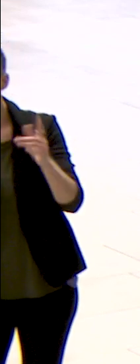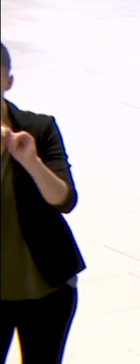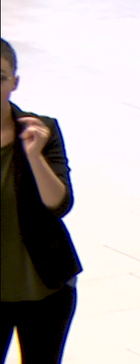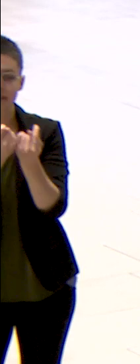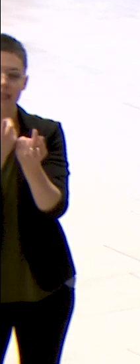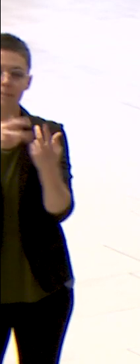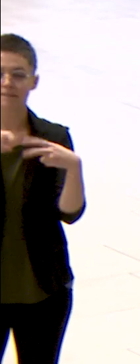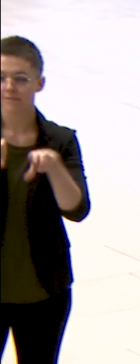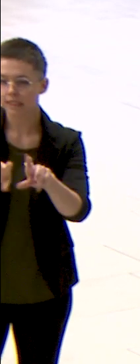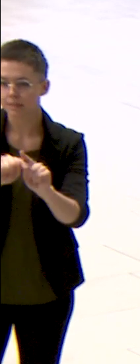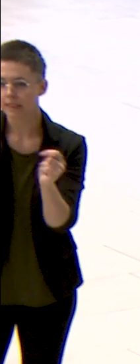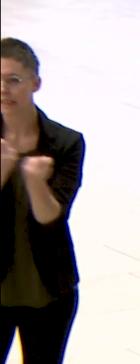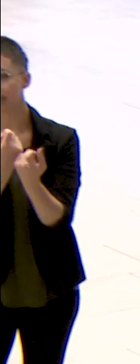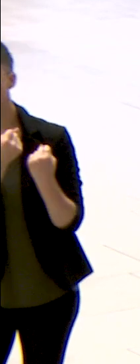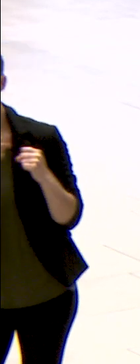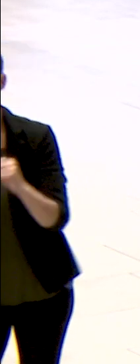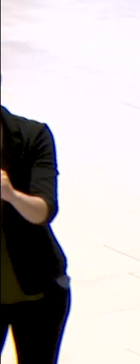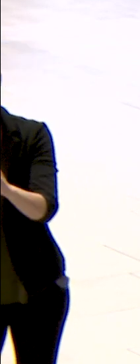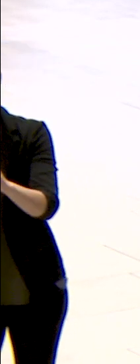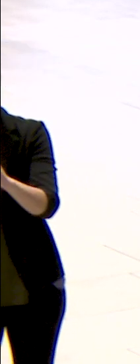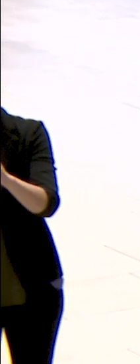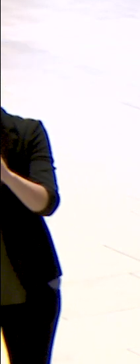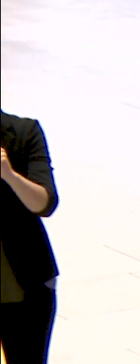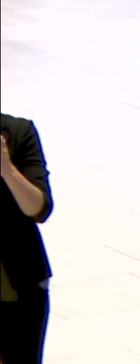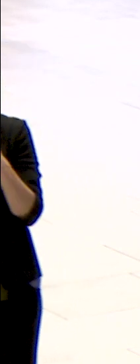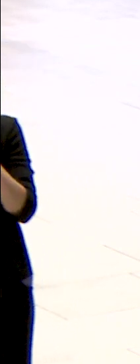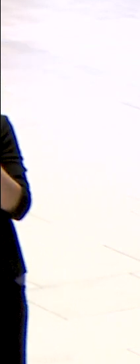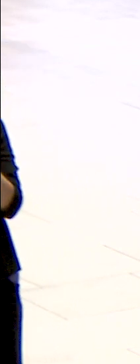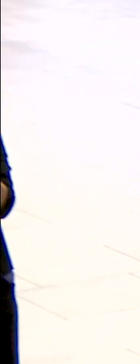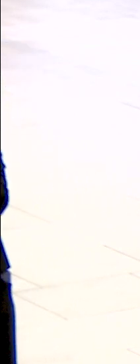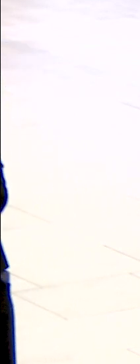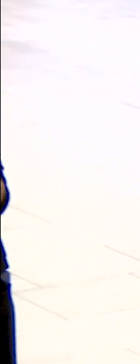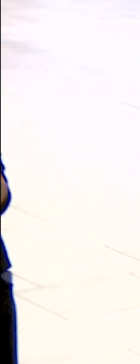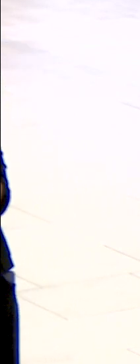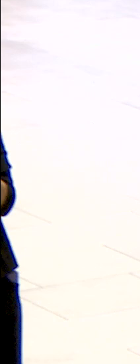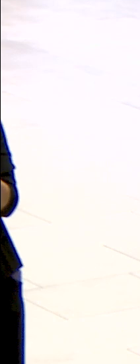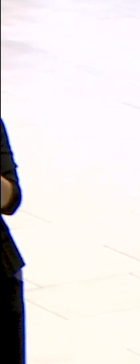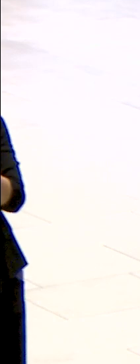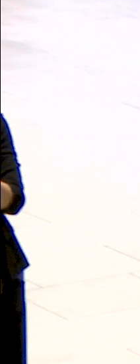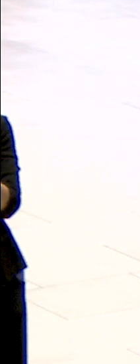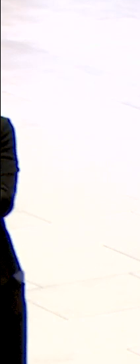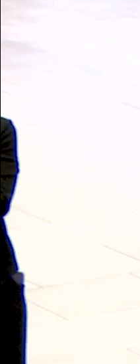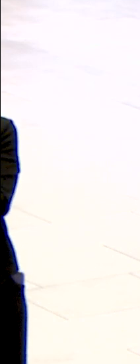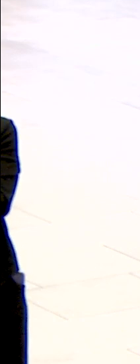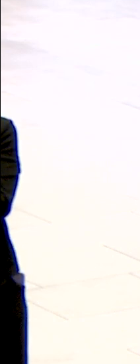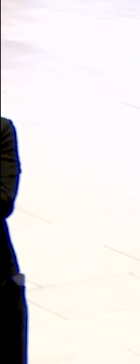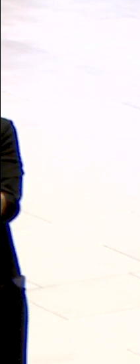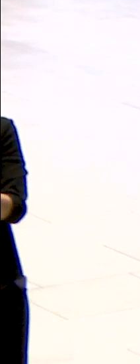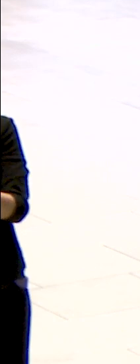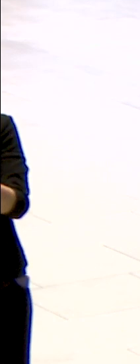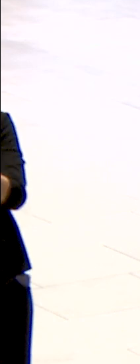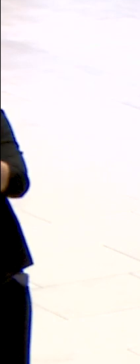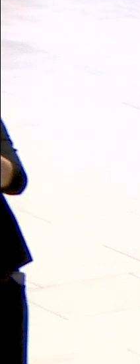the investment teams and strategy, I started at a small Hispanic agency called Arenas Entertainment, which